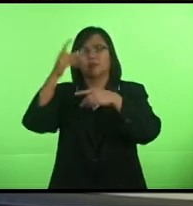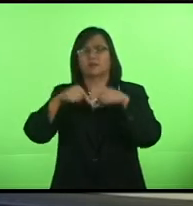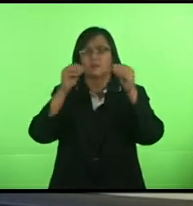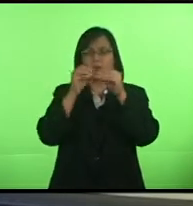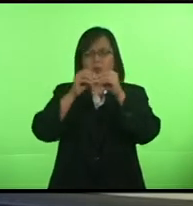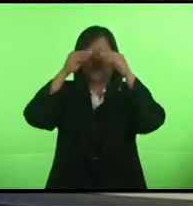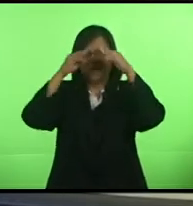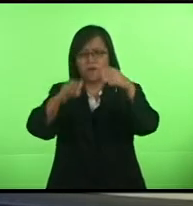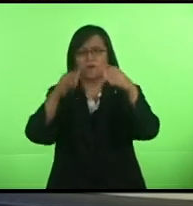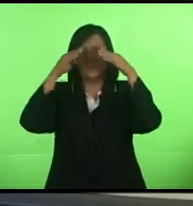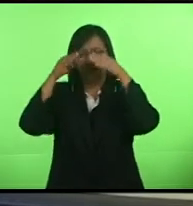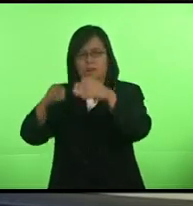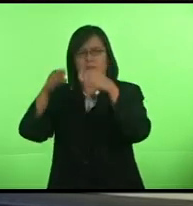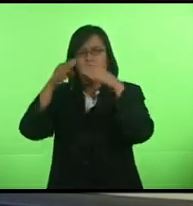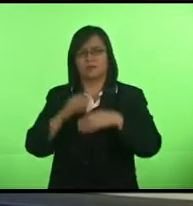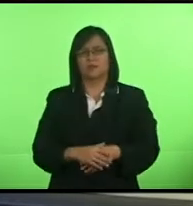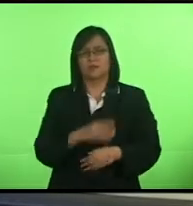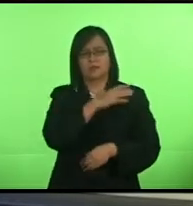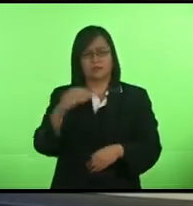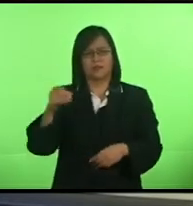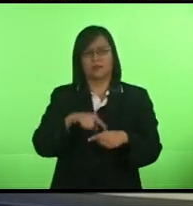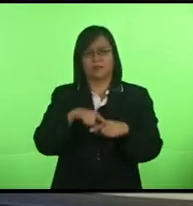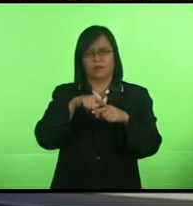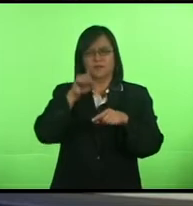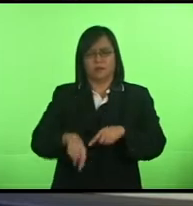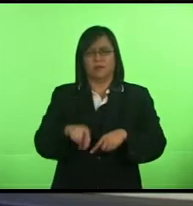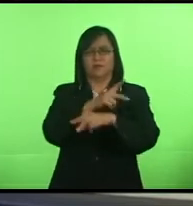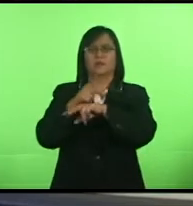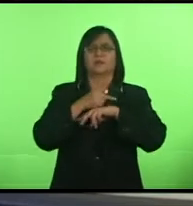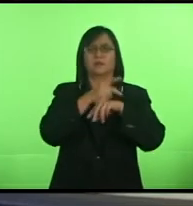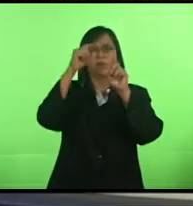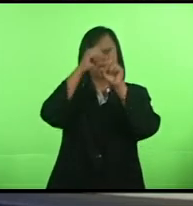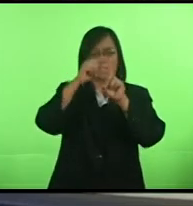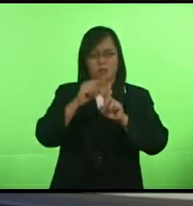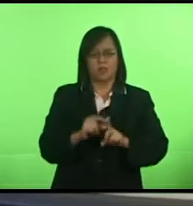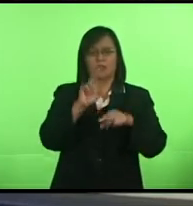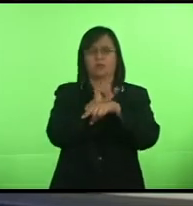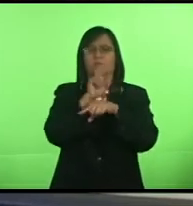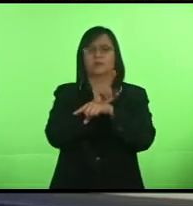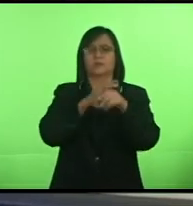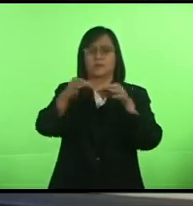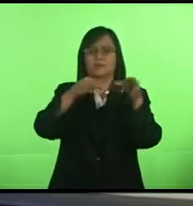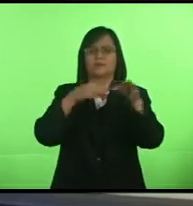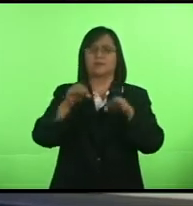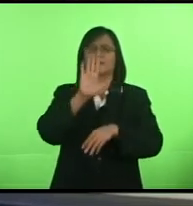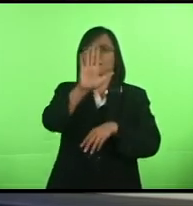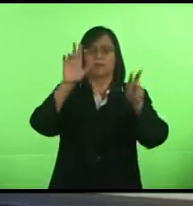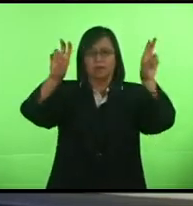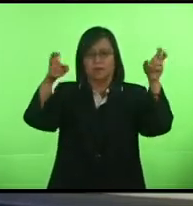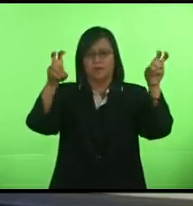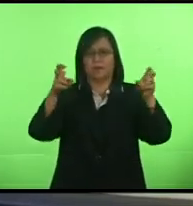that, you also keep track of the words used to describe your topics. Look out for synonyms of